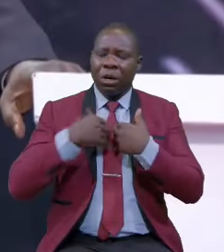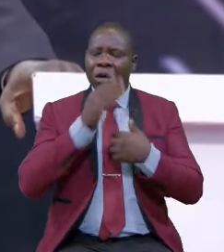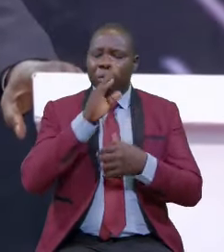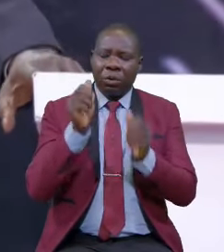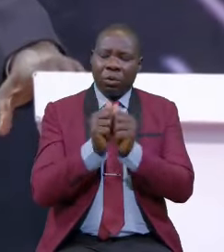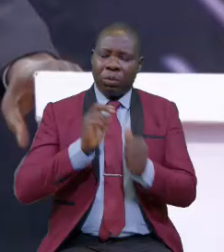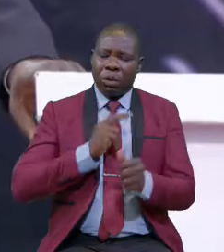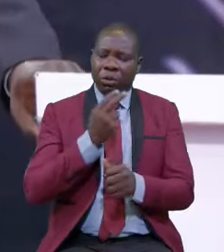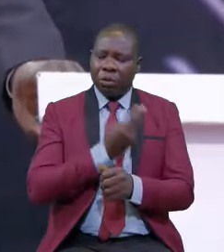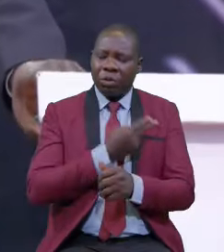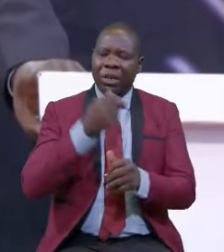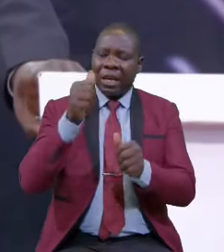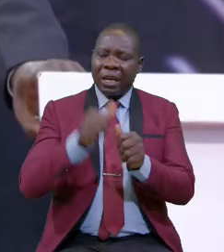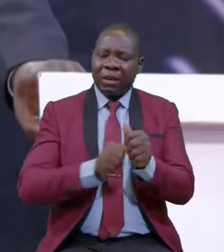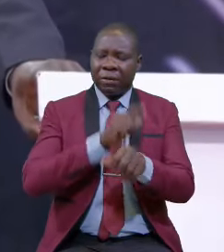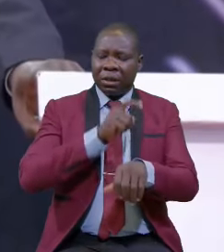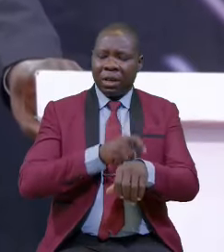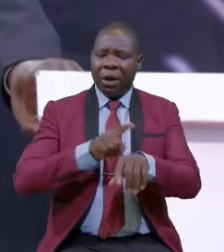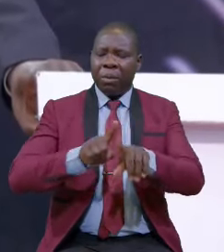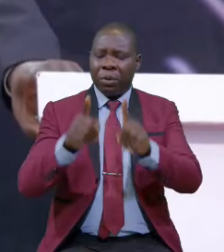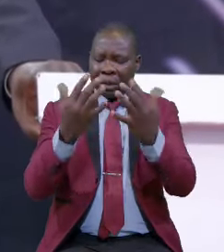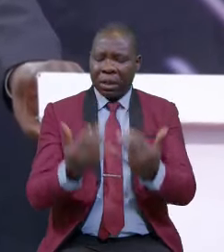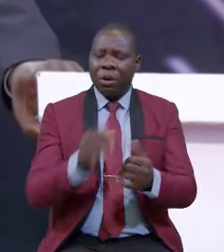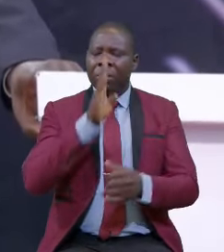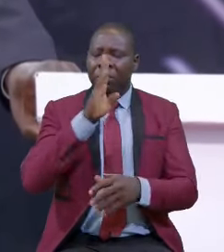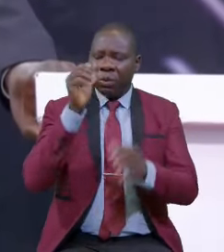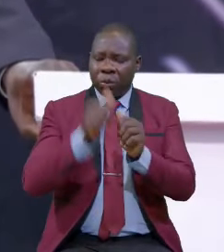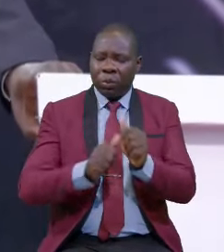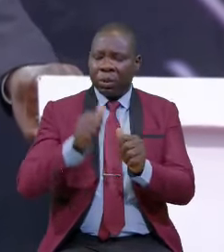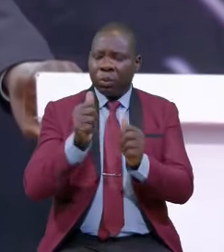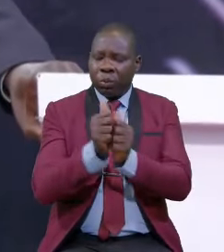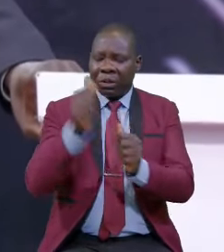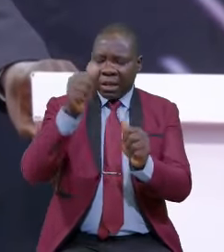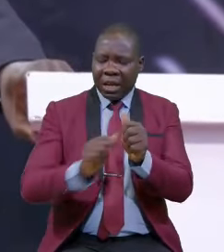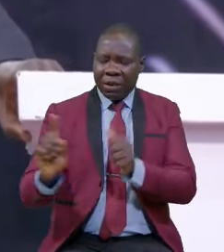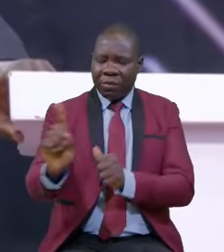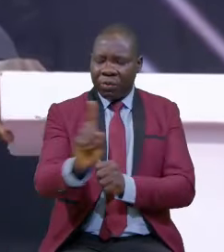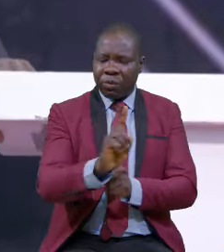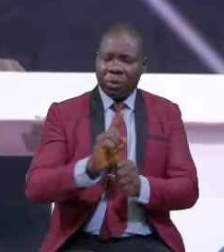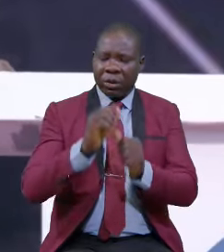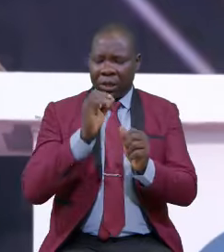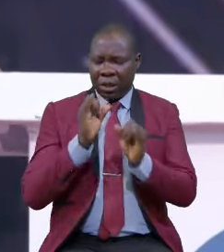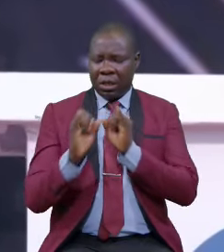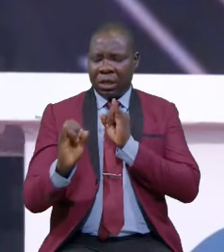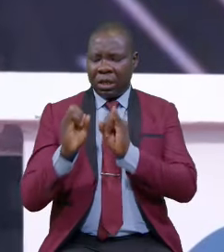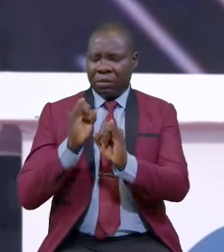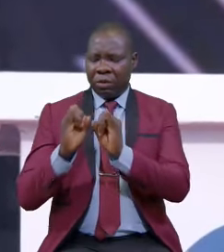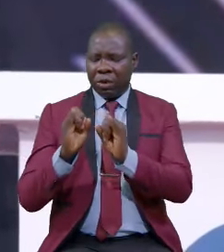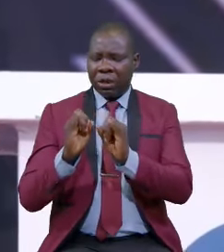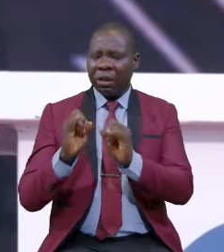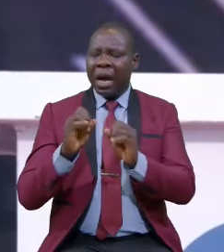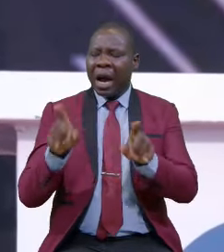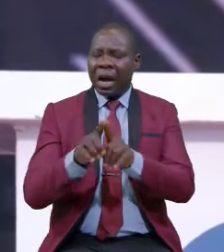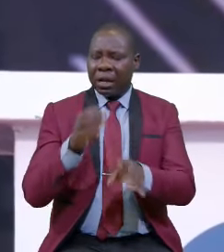individually. Amen. As if this is the first time we're hearing your word. Thank you, Lord,